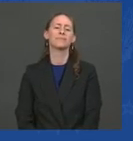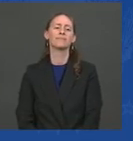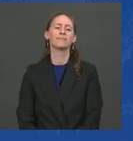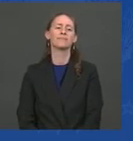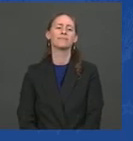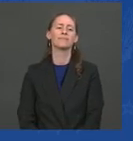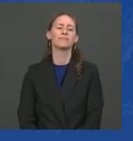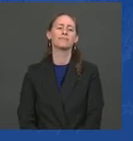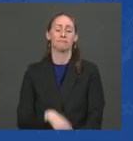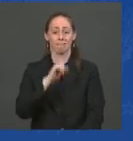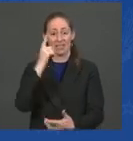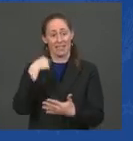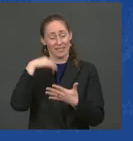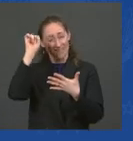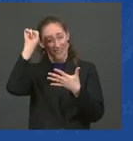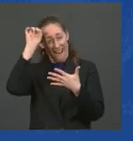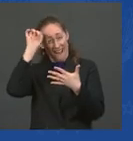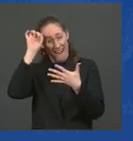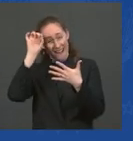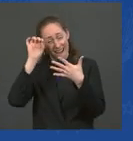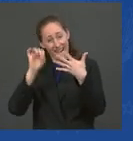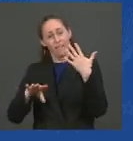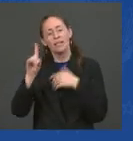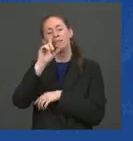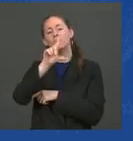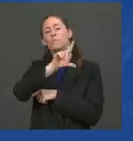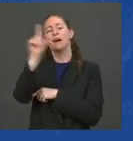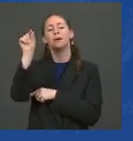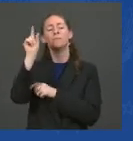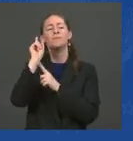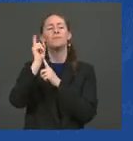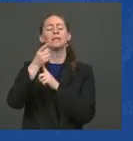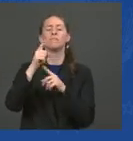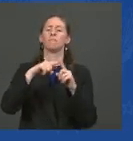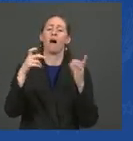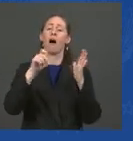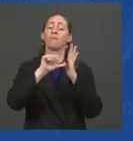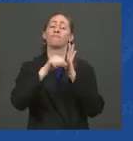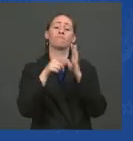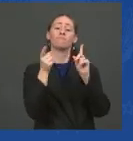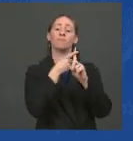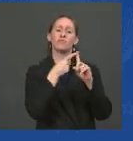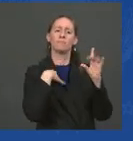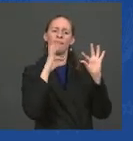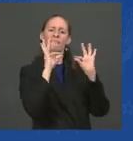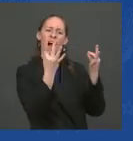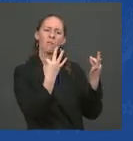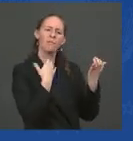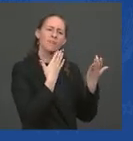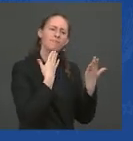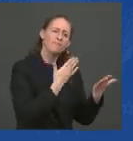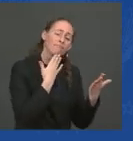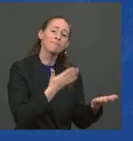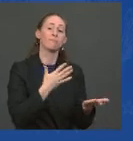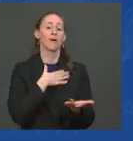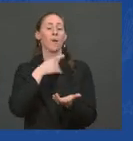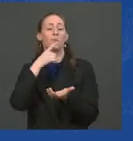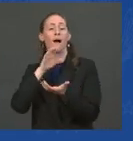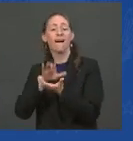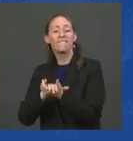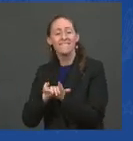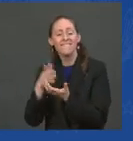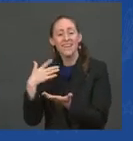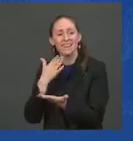that would take the next 20 minutes, but I want to thank my family who are here, but particularly my wife, Jackie, and my daughter, Christina, who are here today as